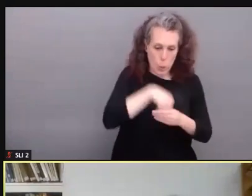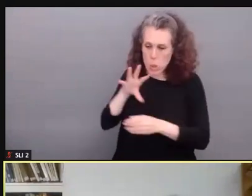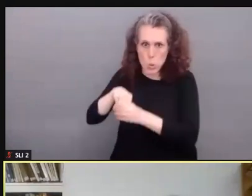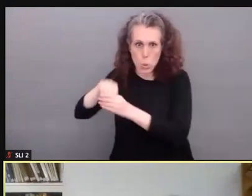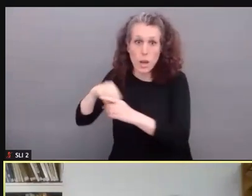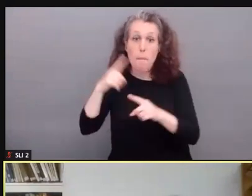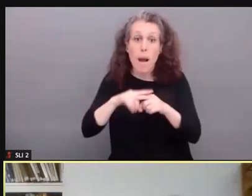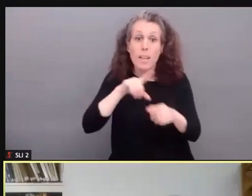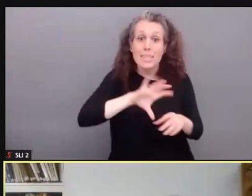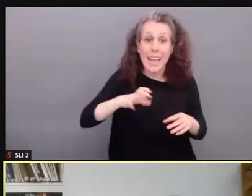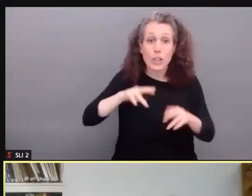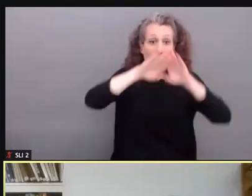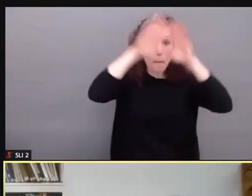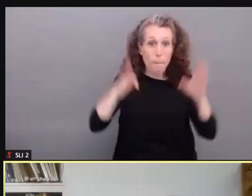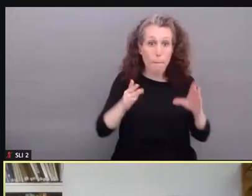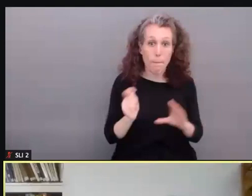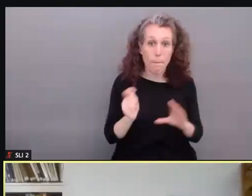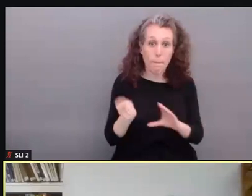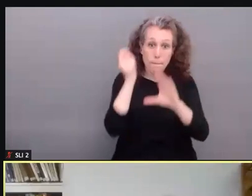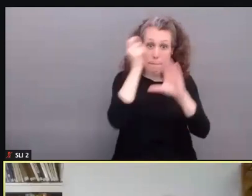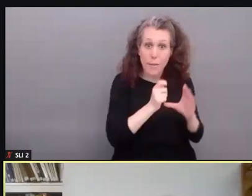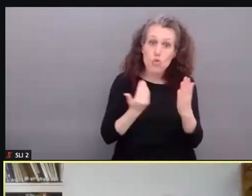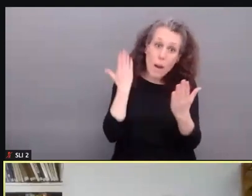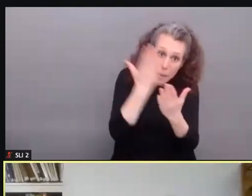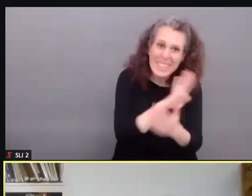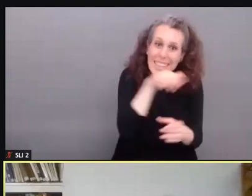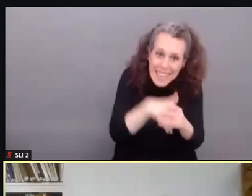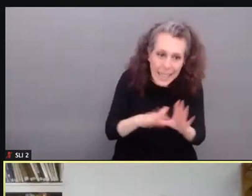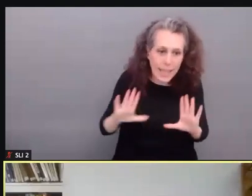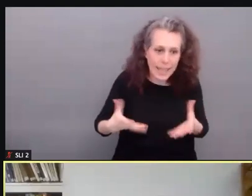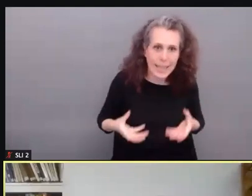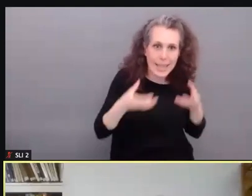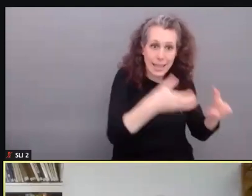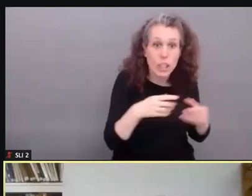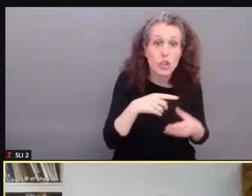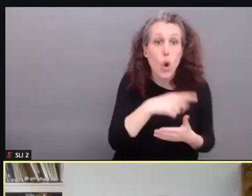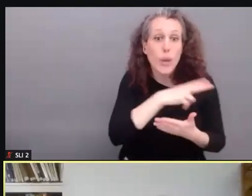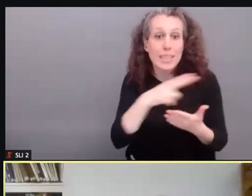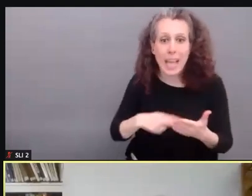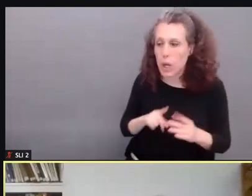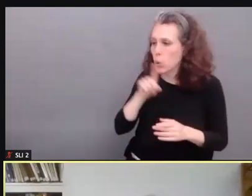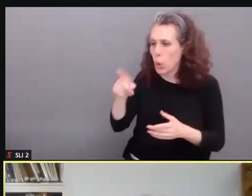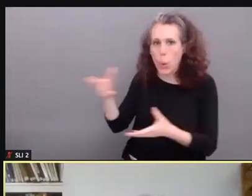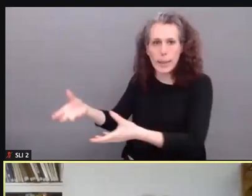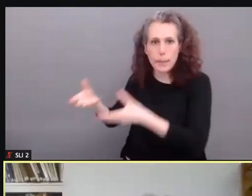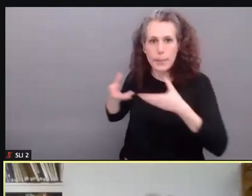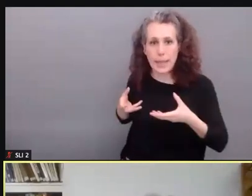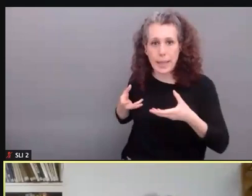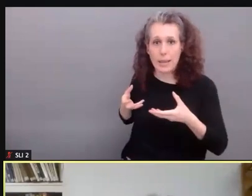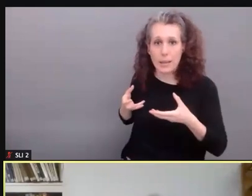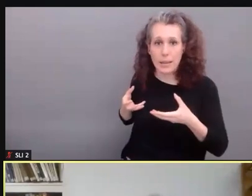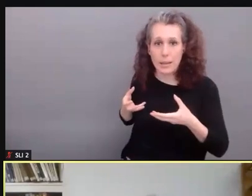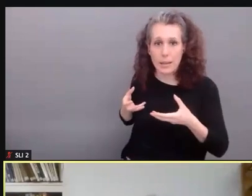be included as well, to make it easy so that when a designer picks up the standard, and I was nearly going to weigh